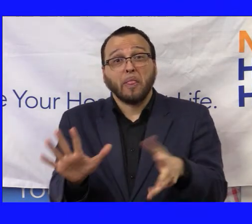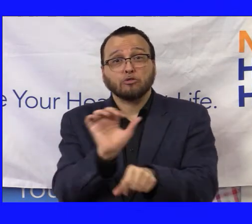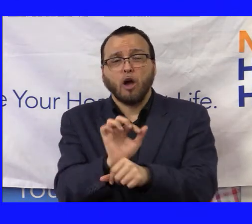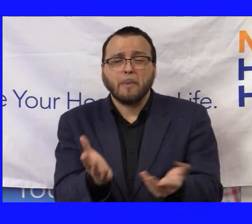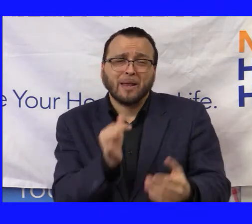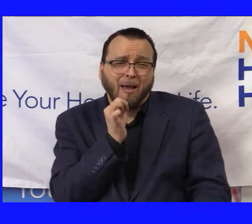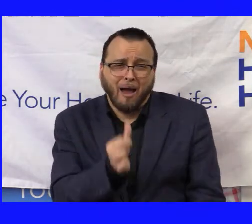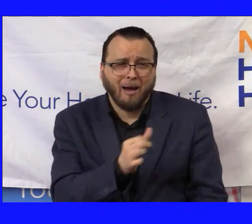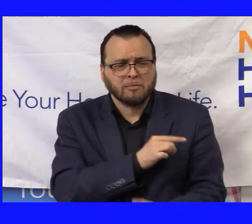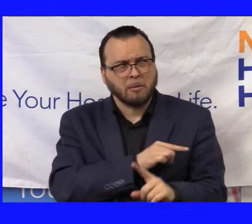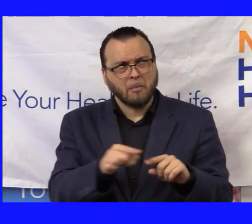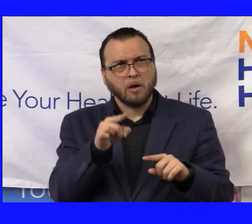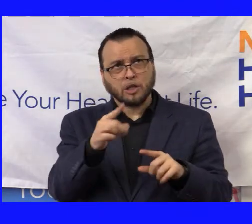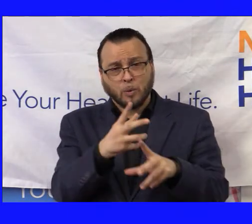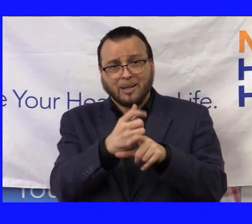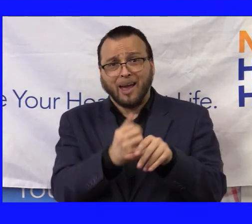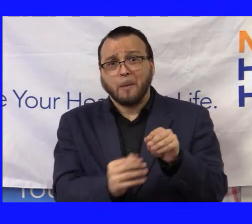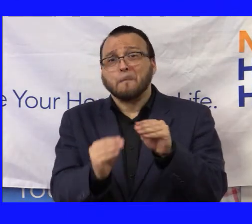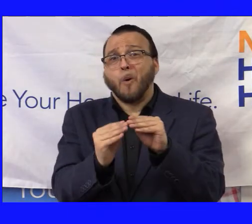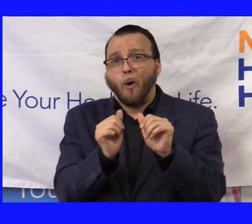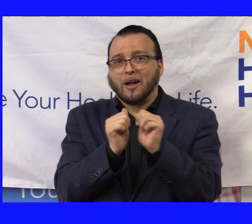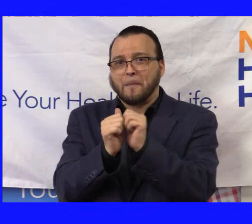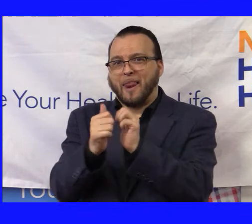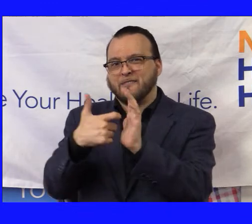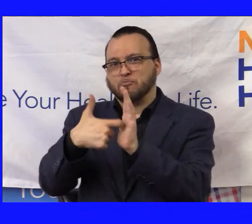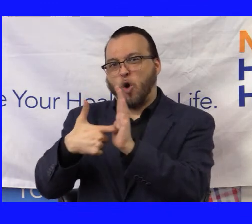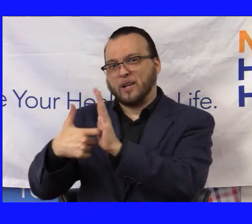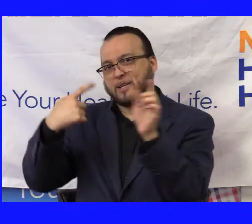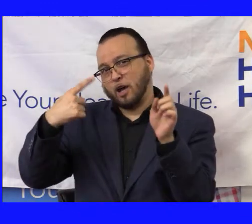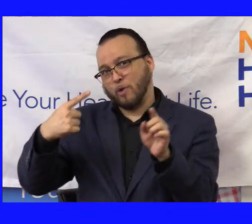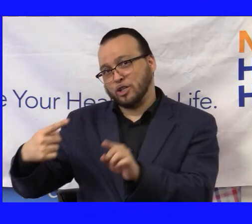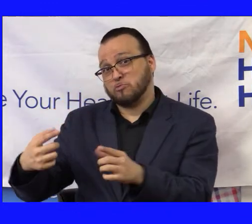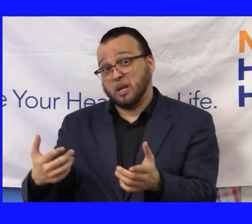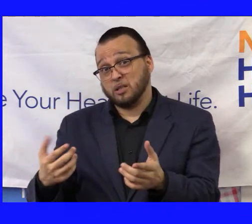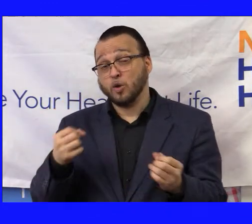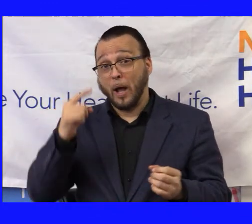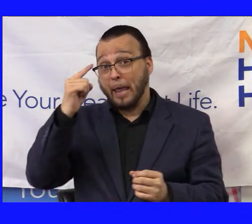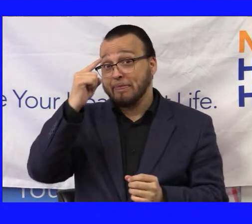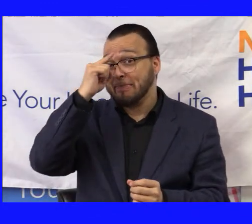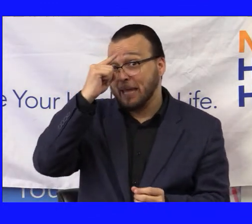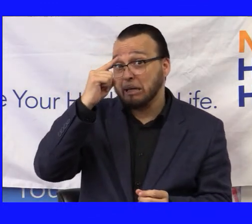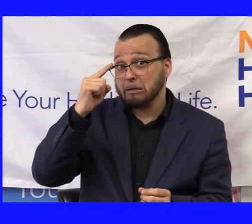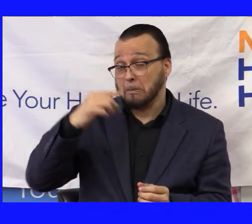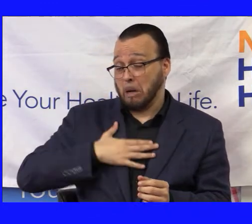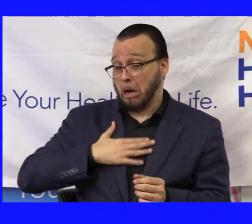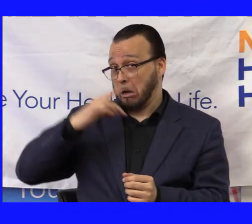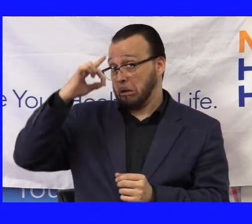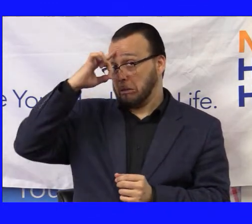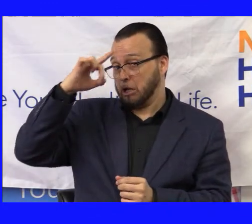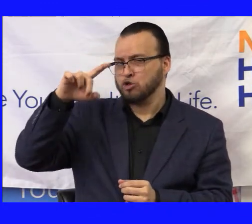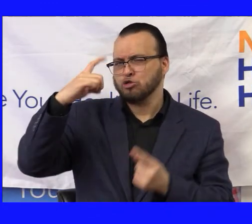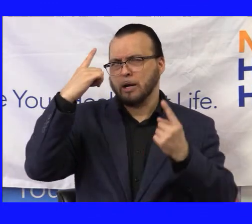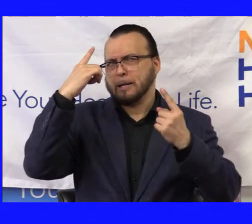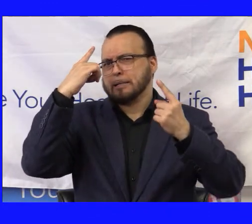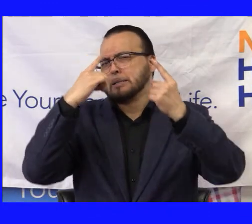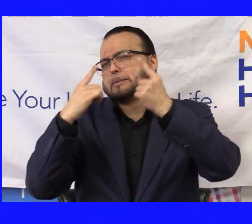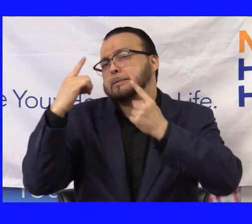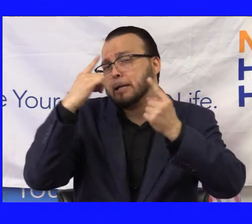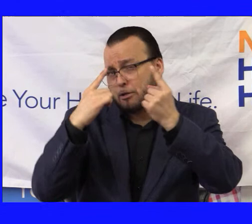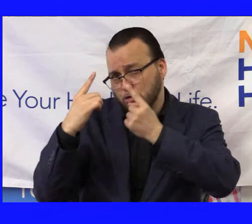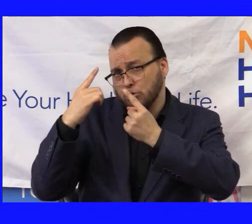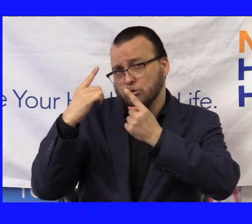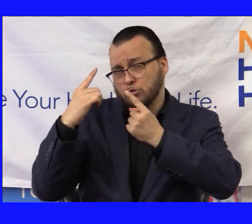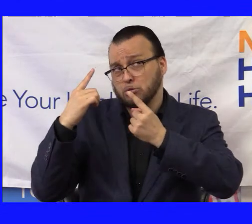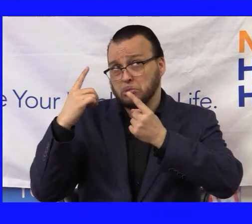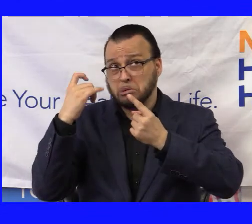competitive pricing arrangements. So I think it should be considered if you think that we're going to